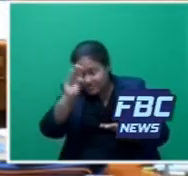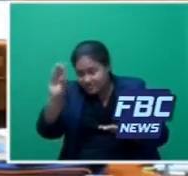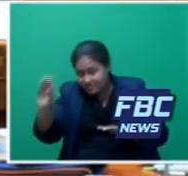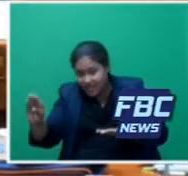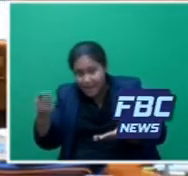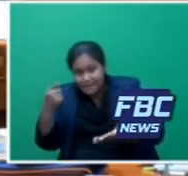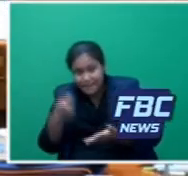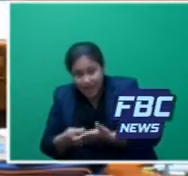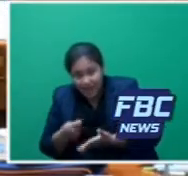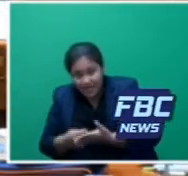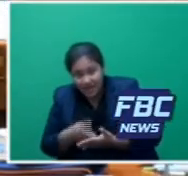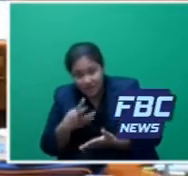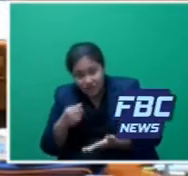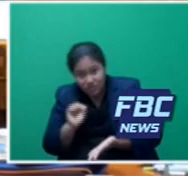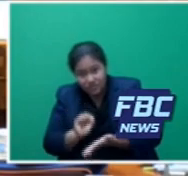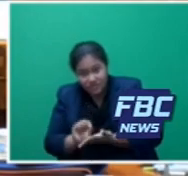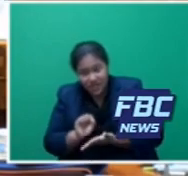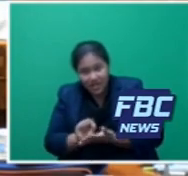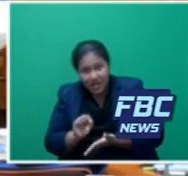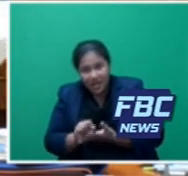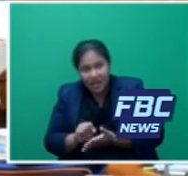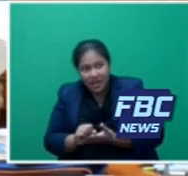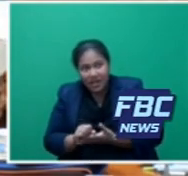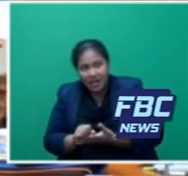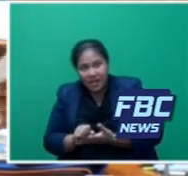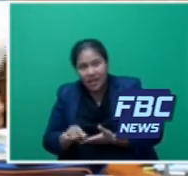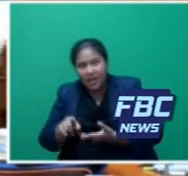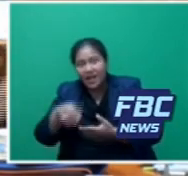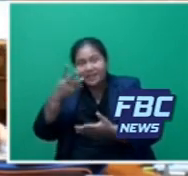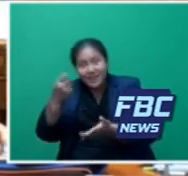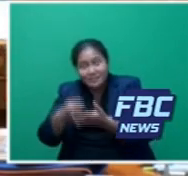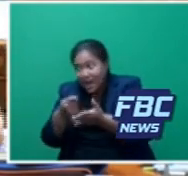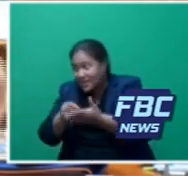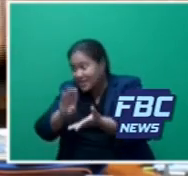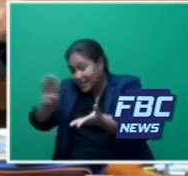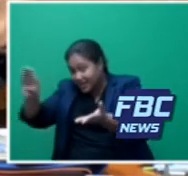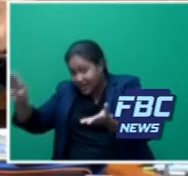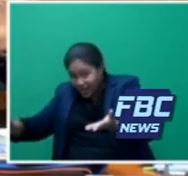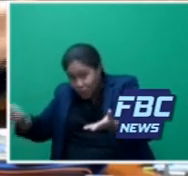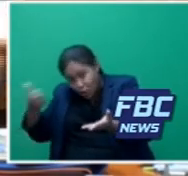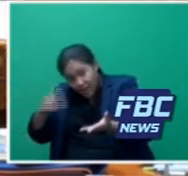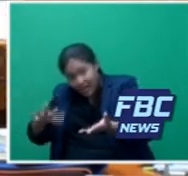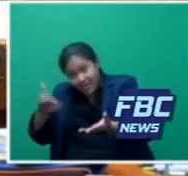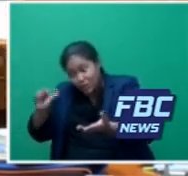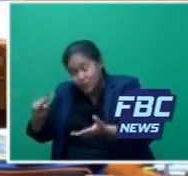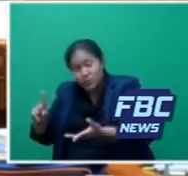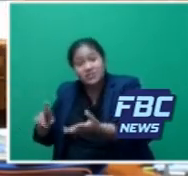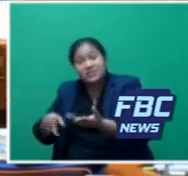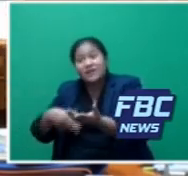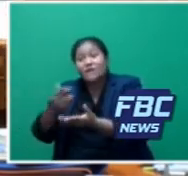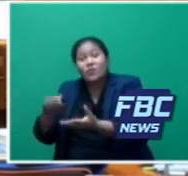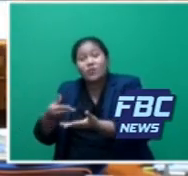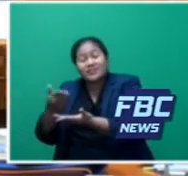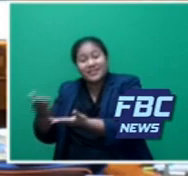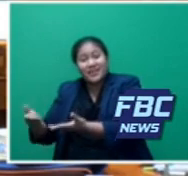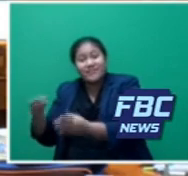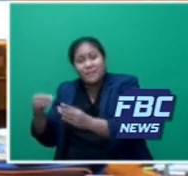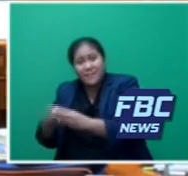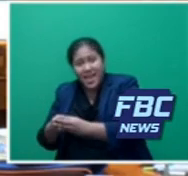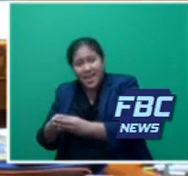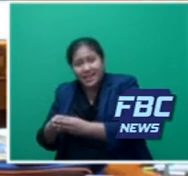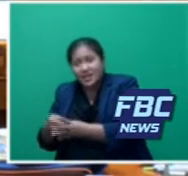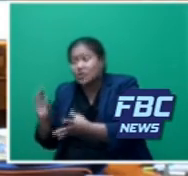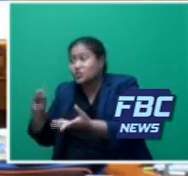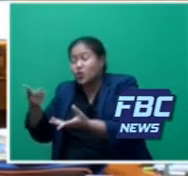back into the preserved account of FNPF. Because you could have a situation, a person has used the FNPF